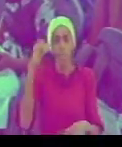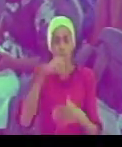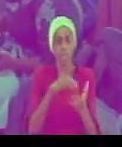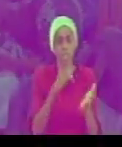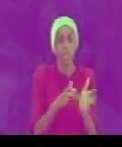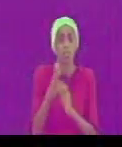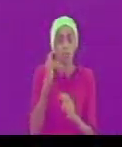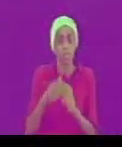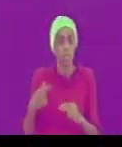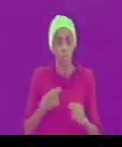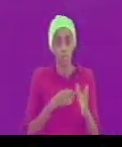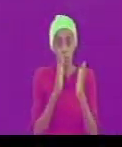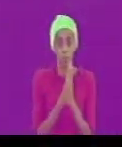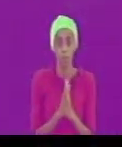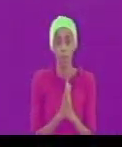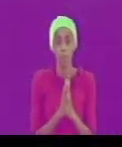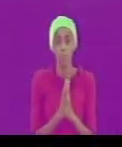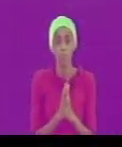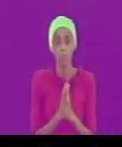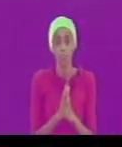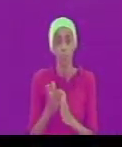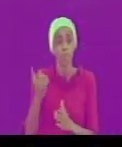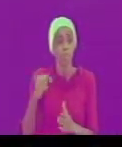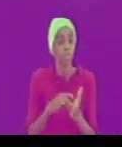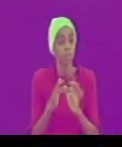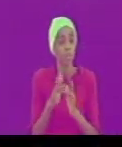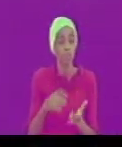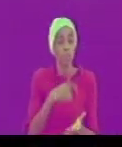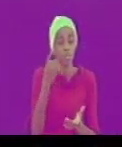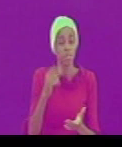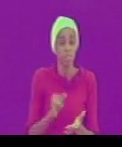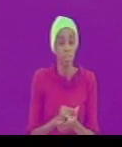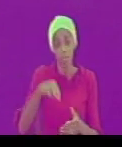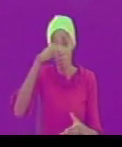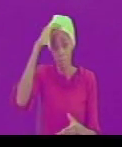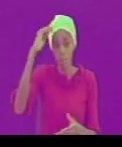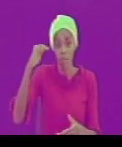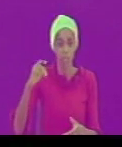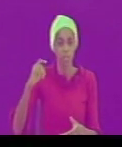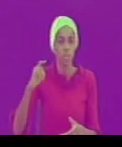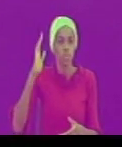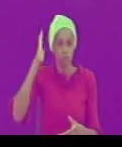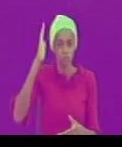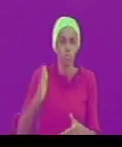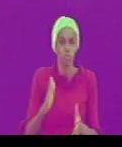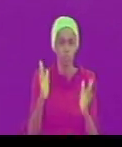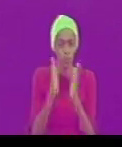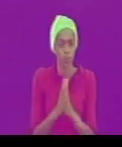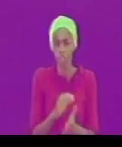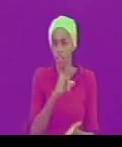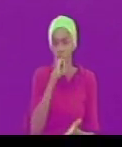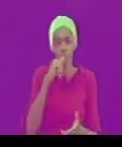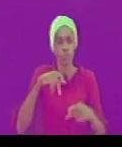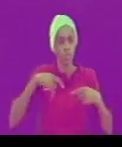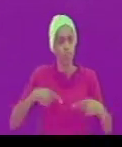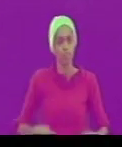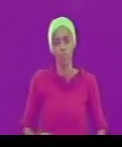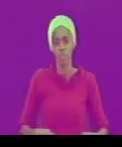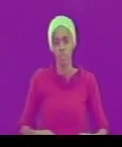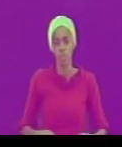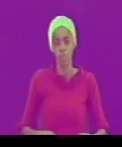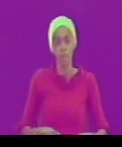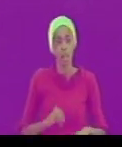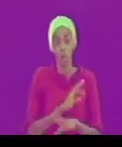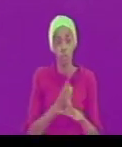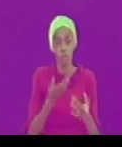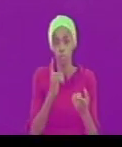pray, not to faint. I don't want you to faint. This is the authority we have to call upon the